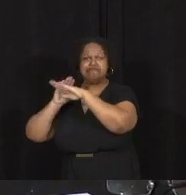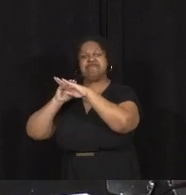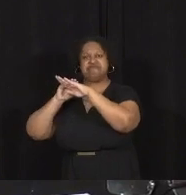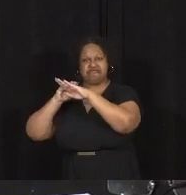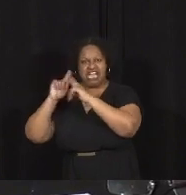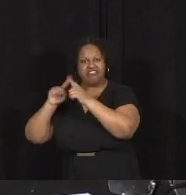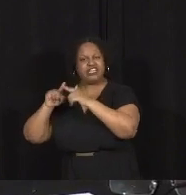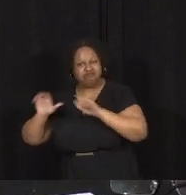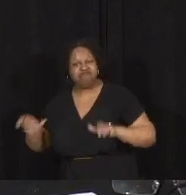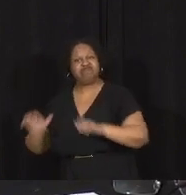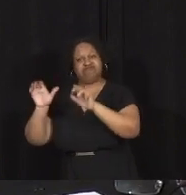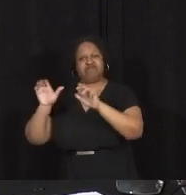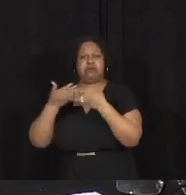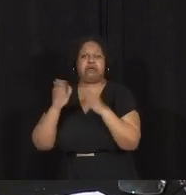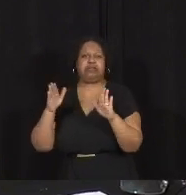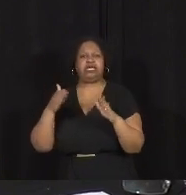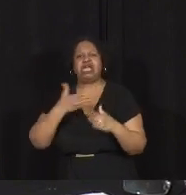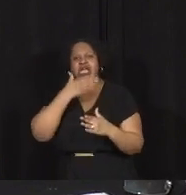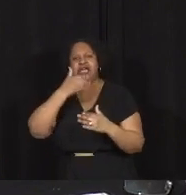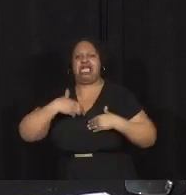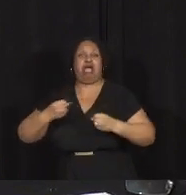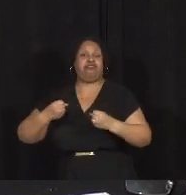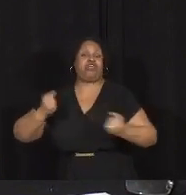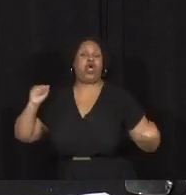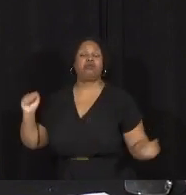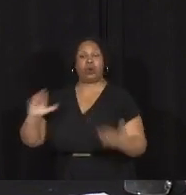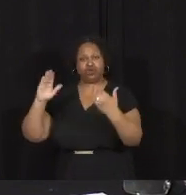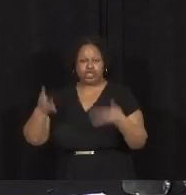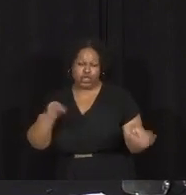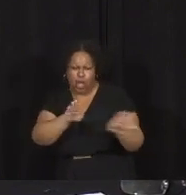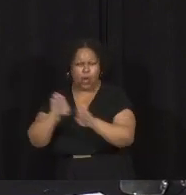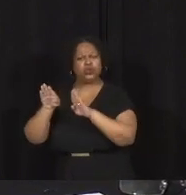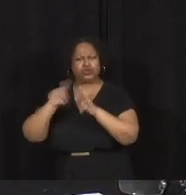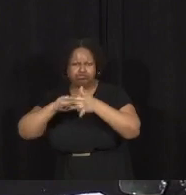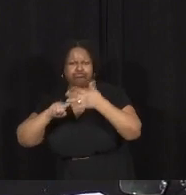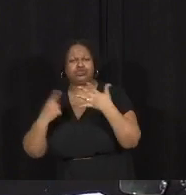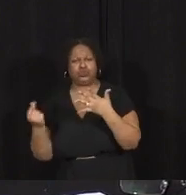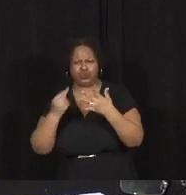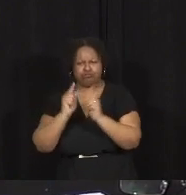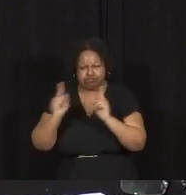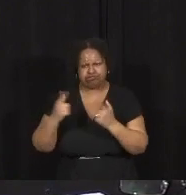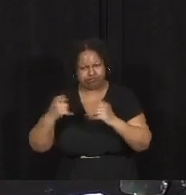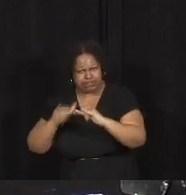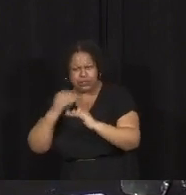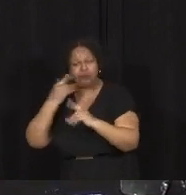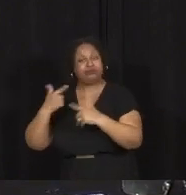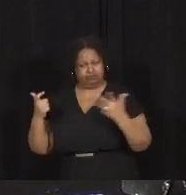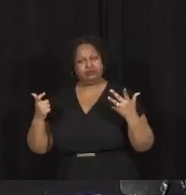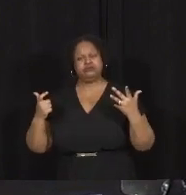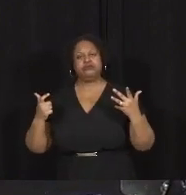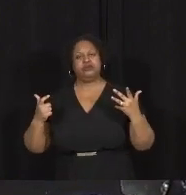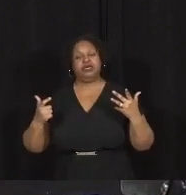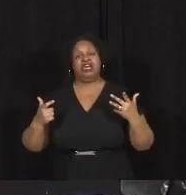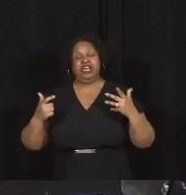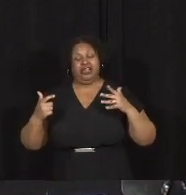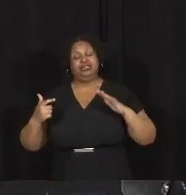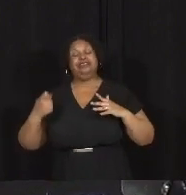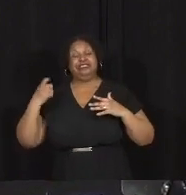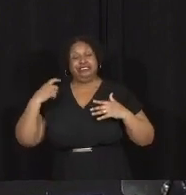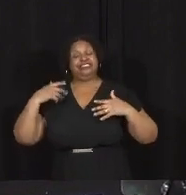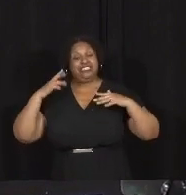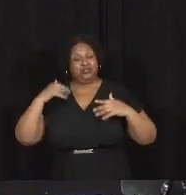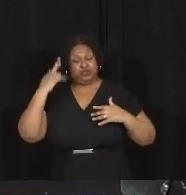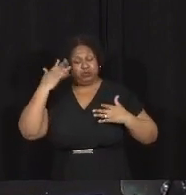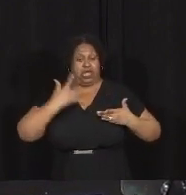that Steny Brown was talking about is to inform the work of people like Matt Anderson and